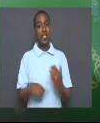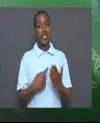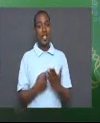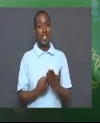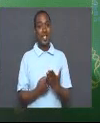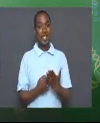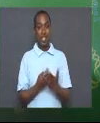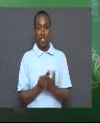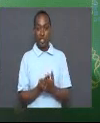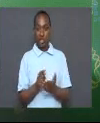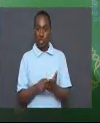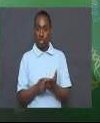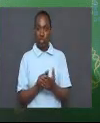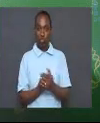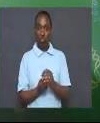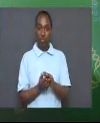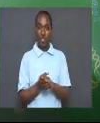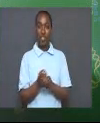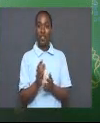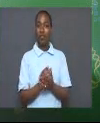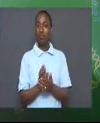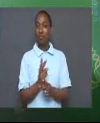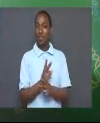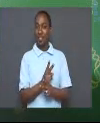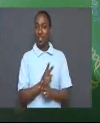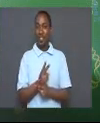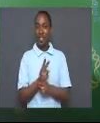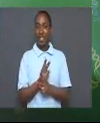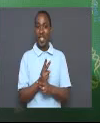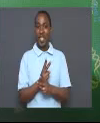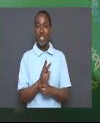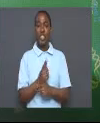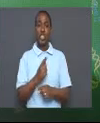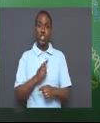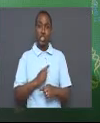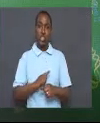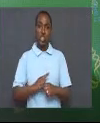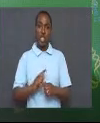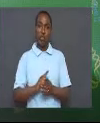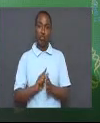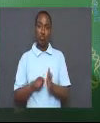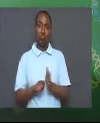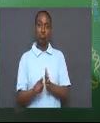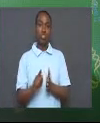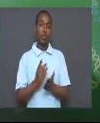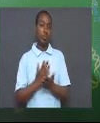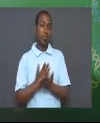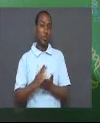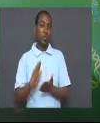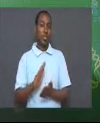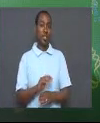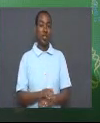by washing your hands carefully, germs can be prevented from spreading